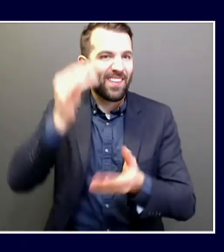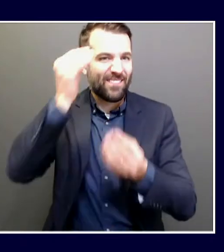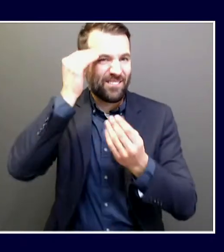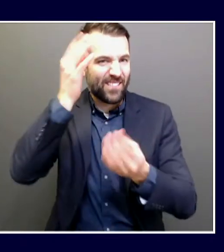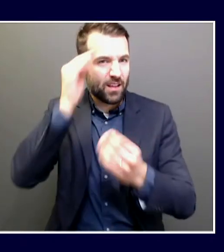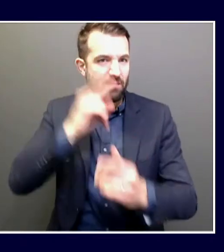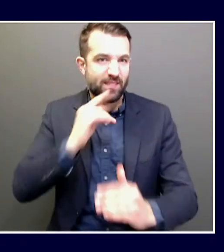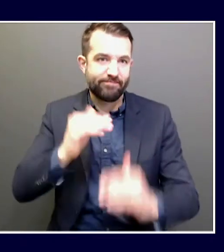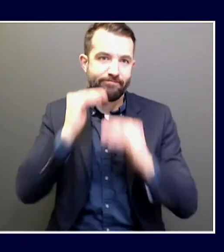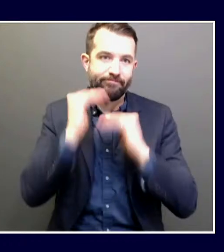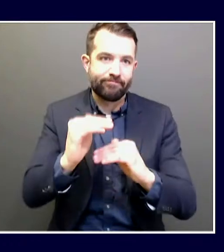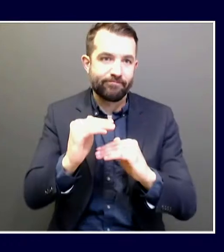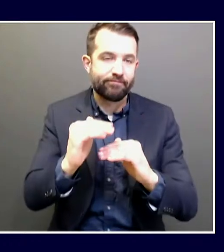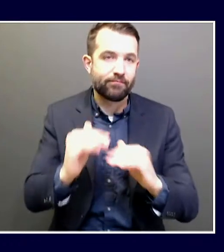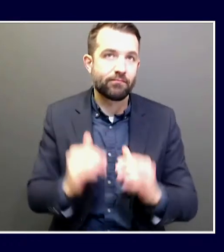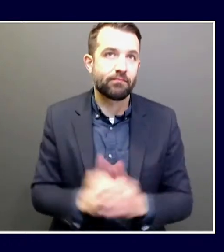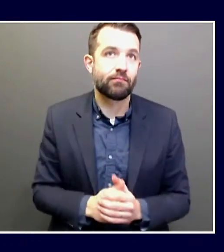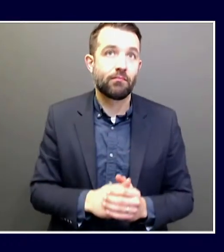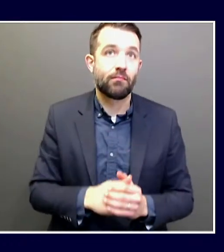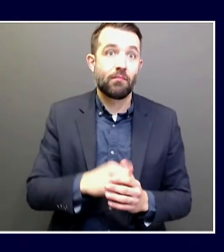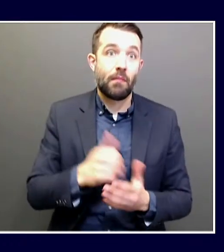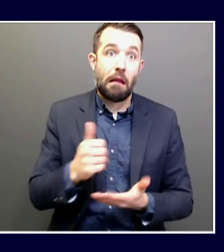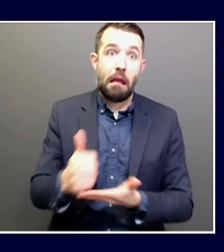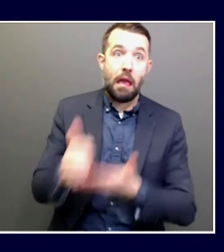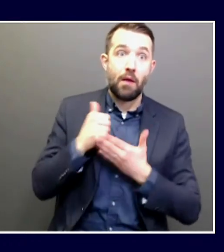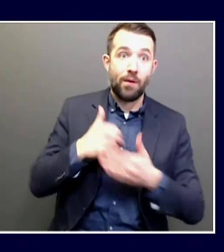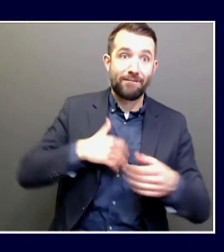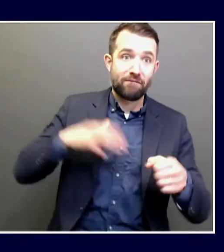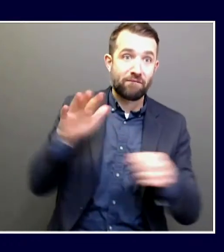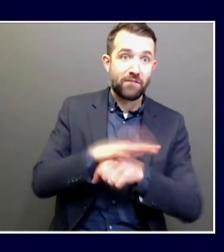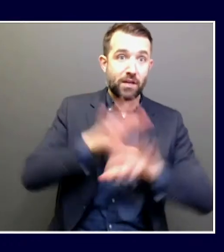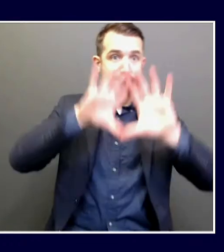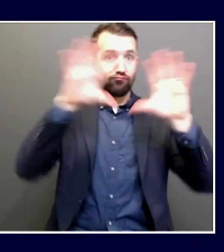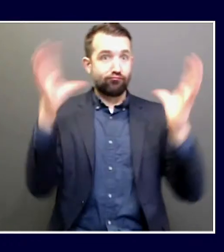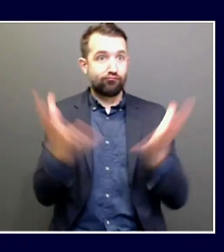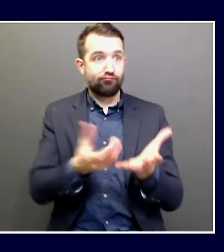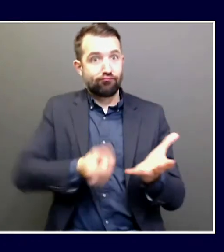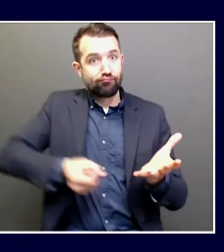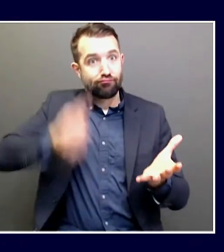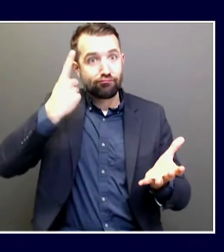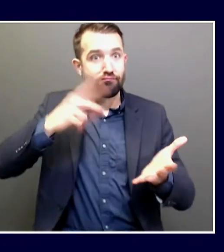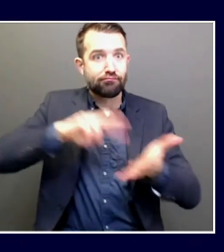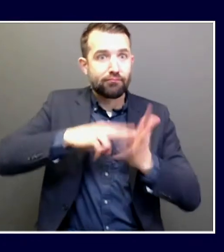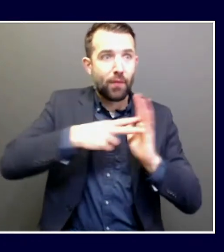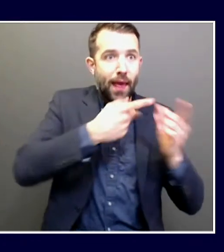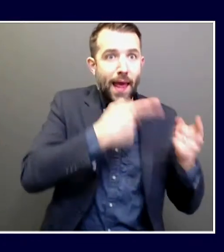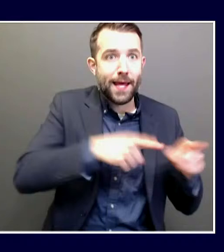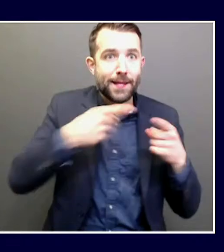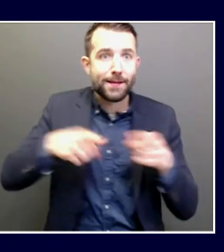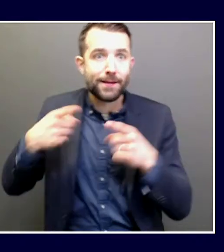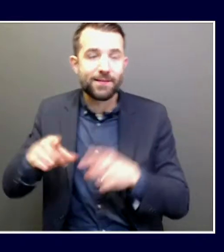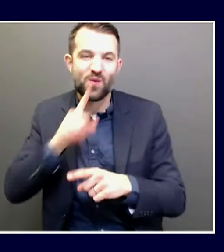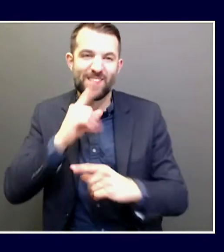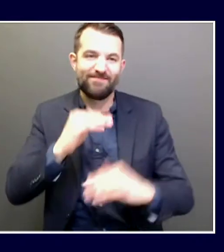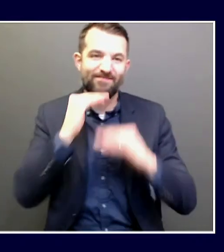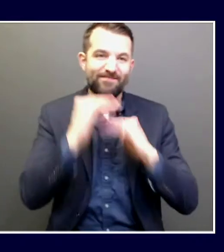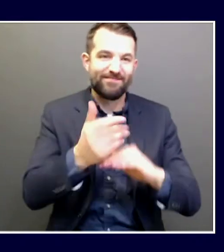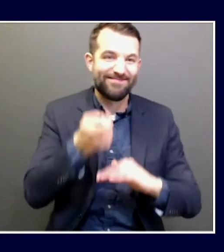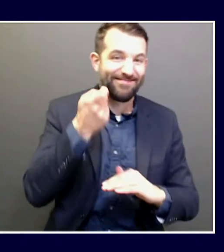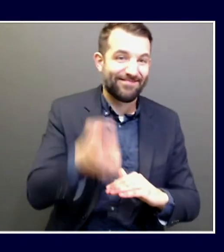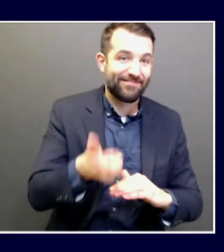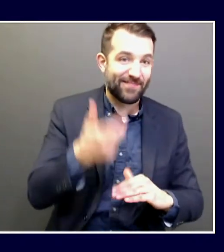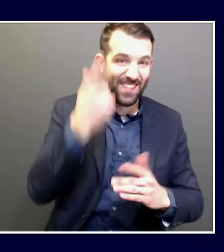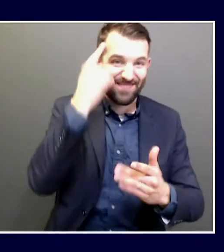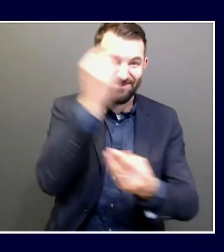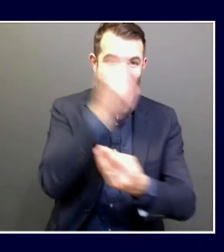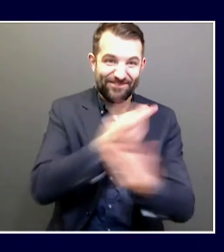them is that the number of new daily cases is not and has not been a function